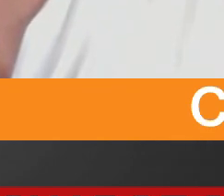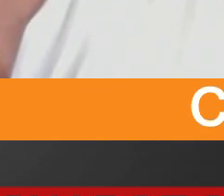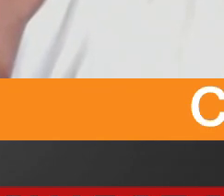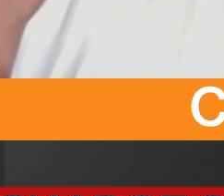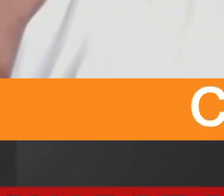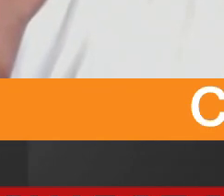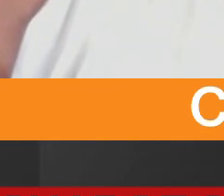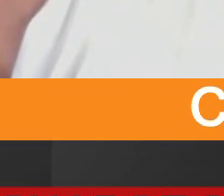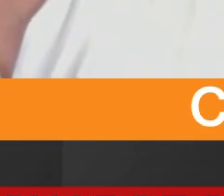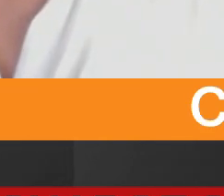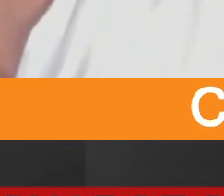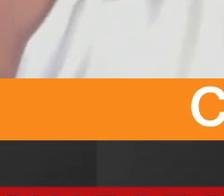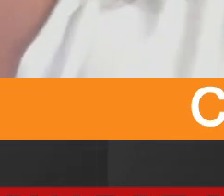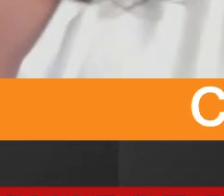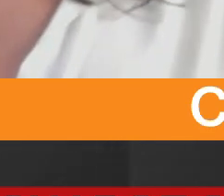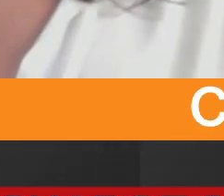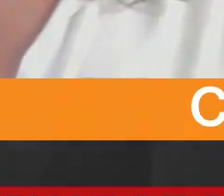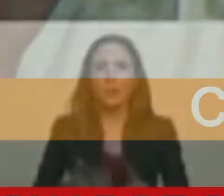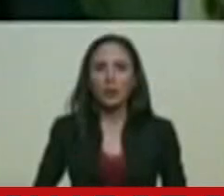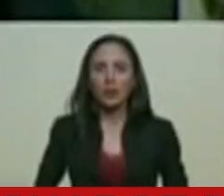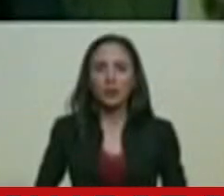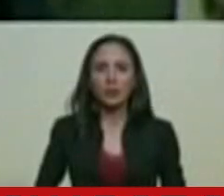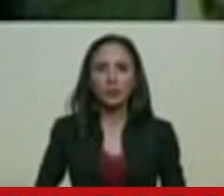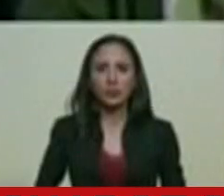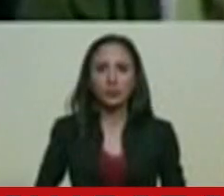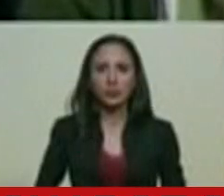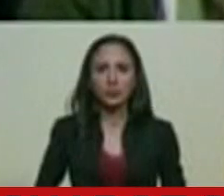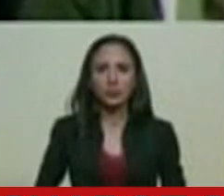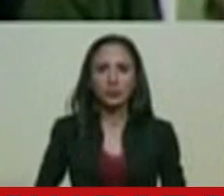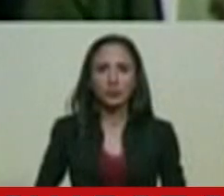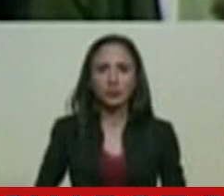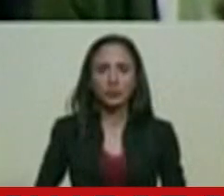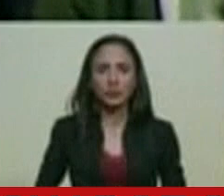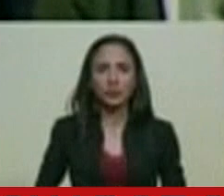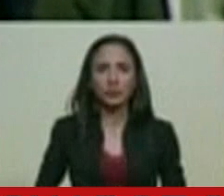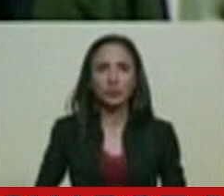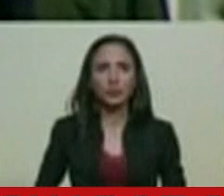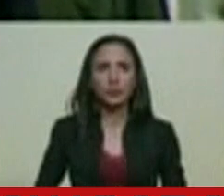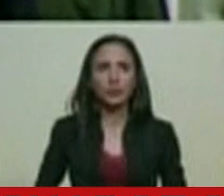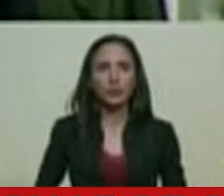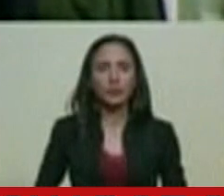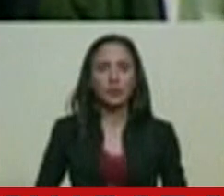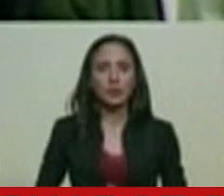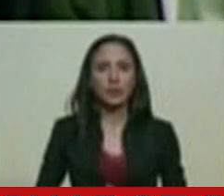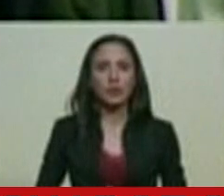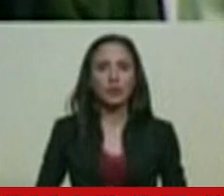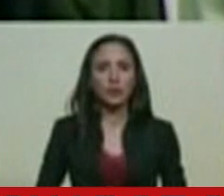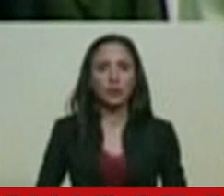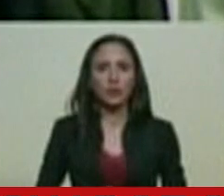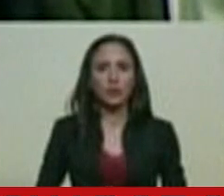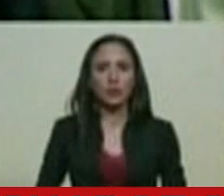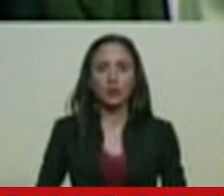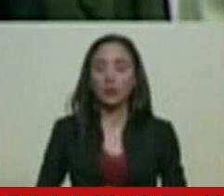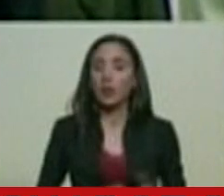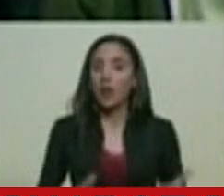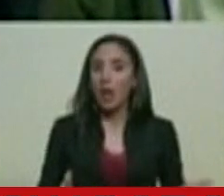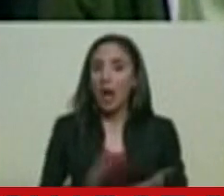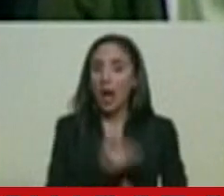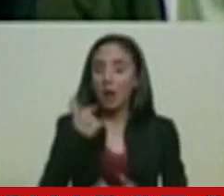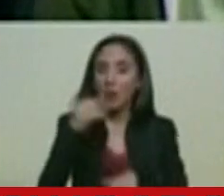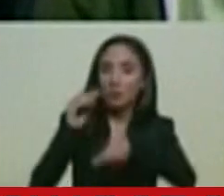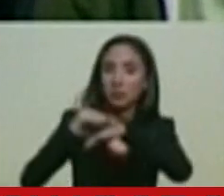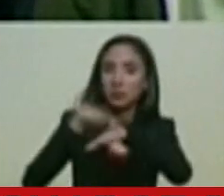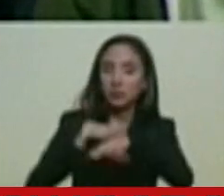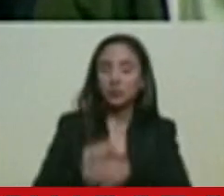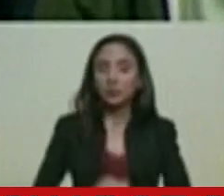as. Yeah, so just some minutes ago, we found out that President Nicolas Maduro was re-elected for another six-year term